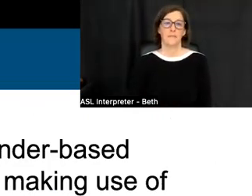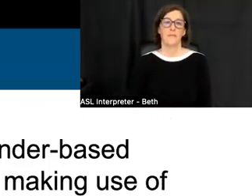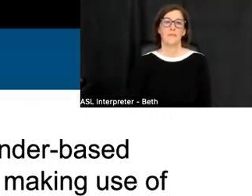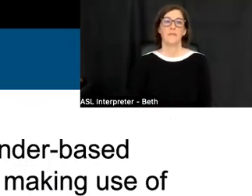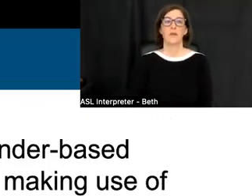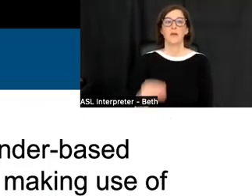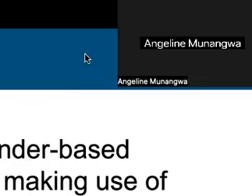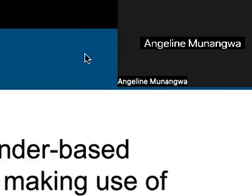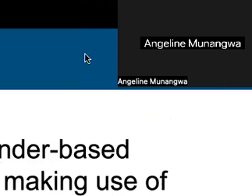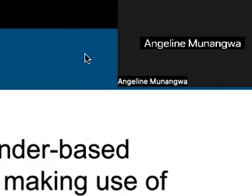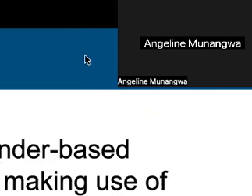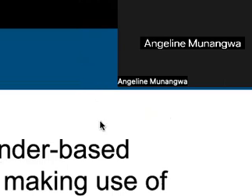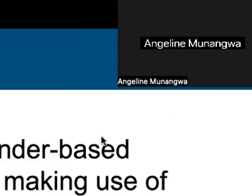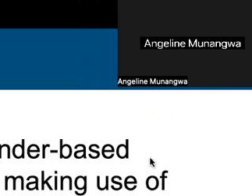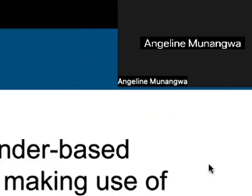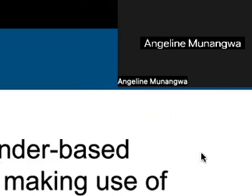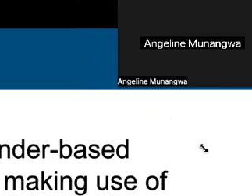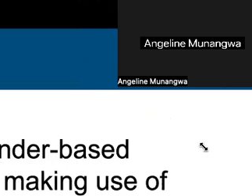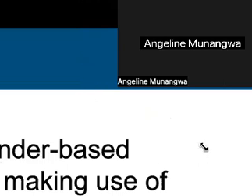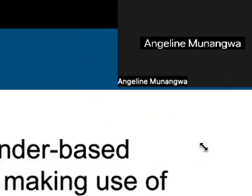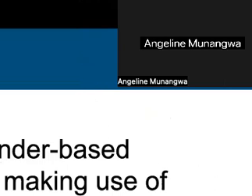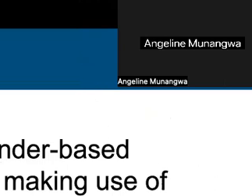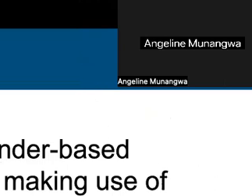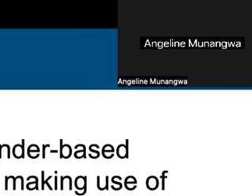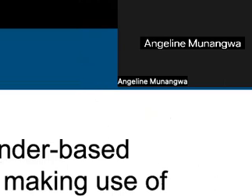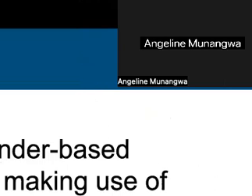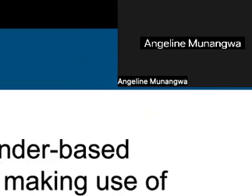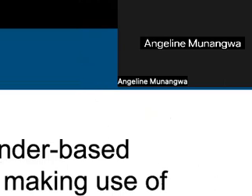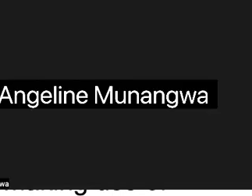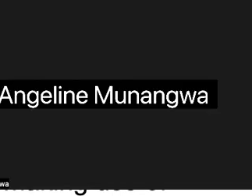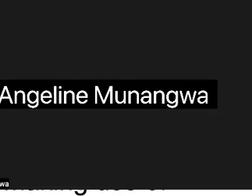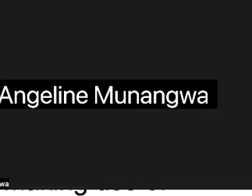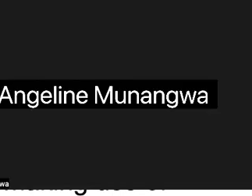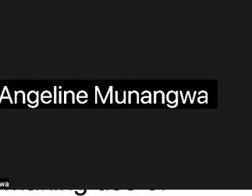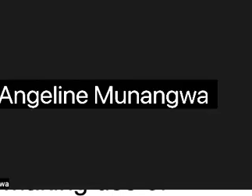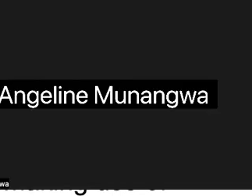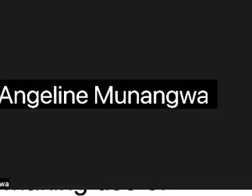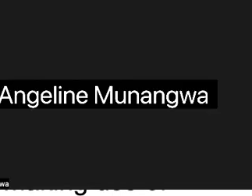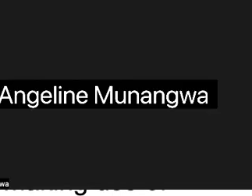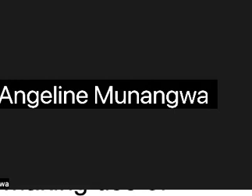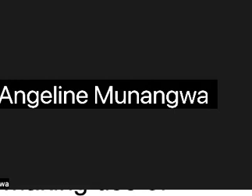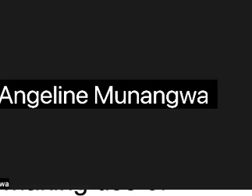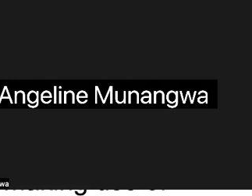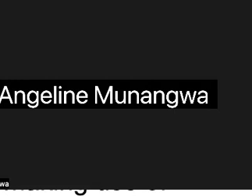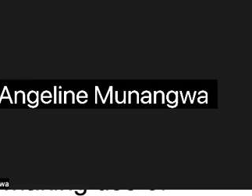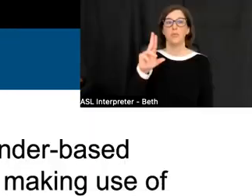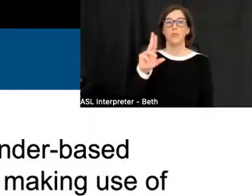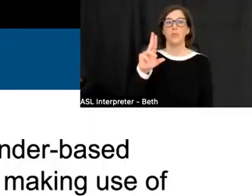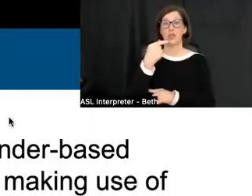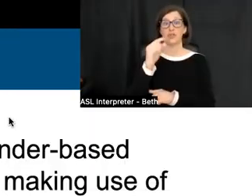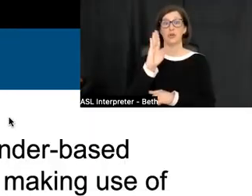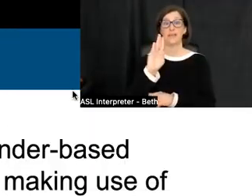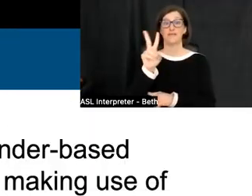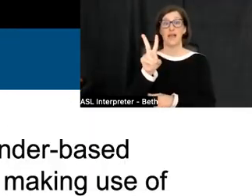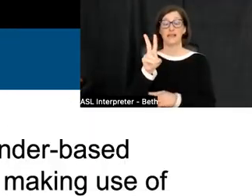So Musasa is an organization that was formed in 1988 to respond to incidences of gender-based violence